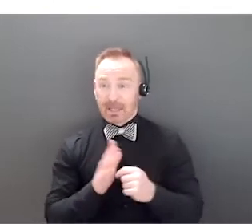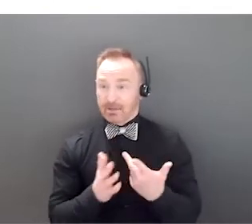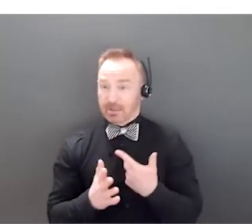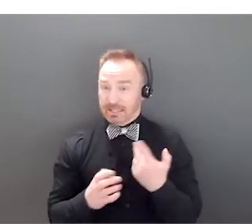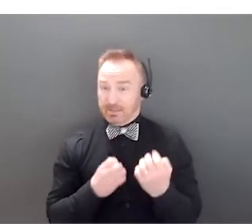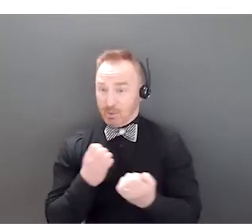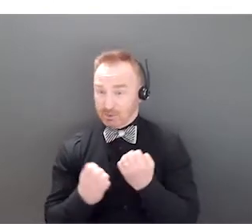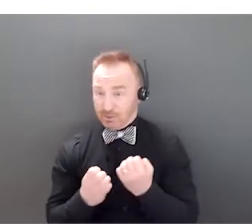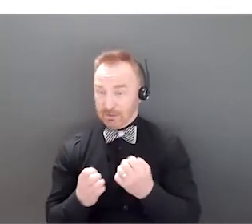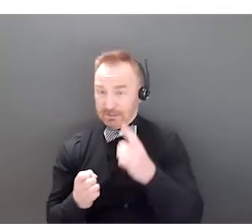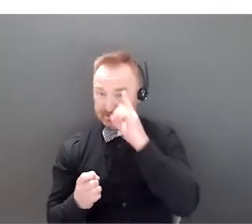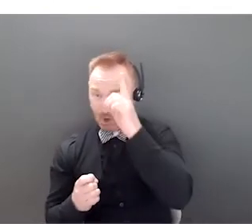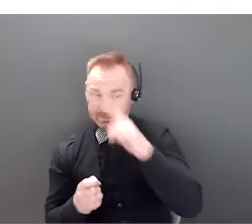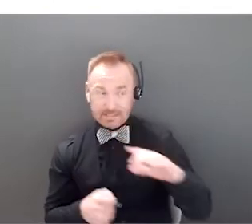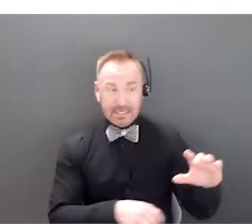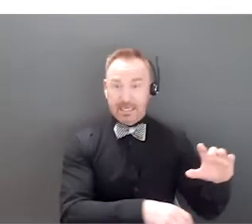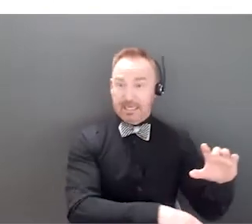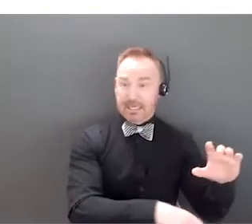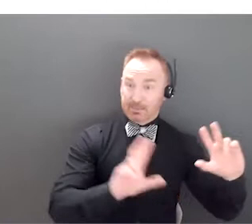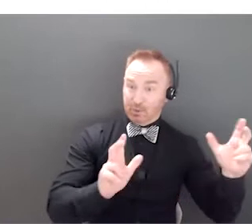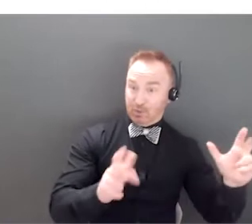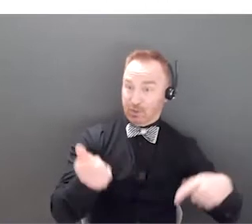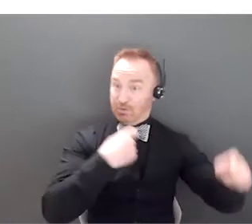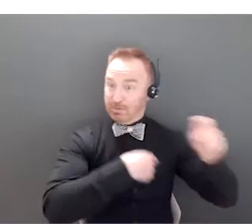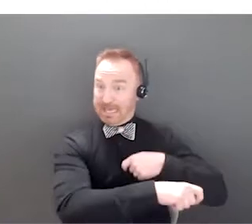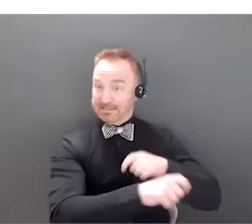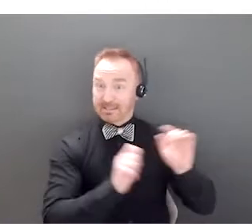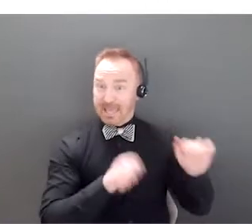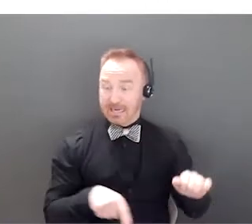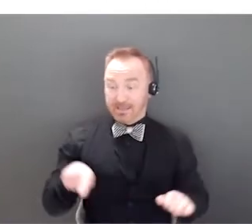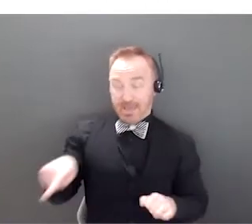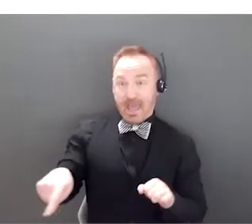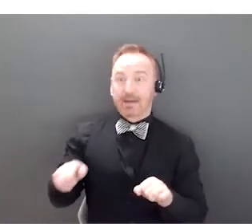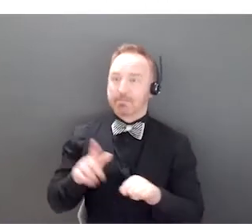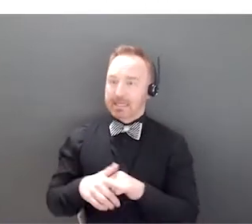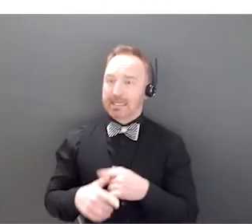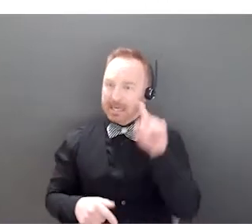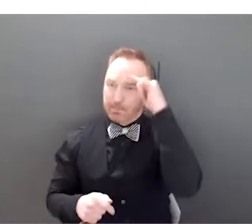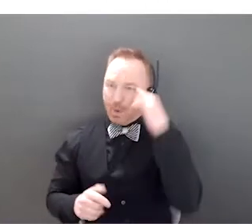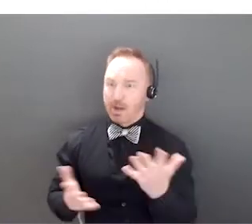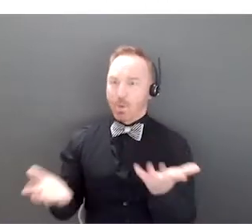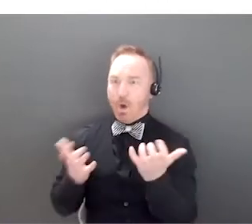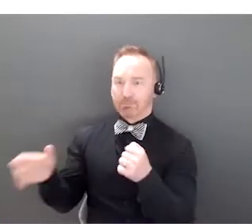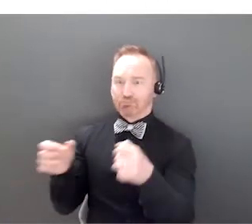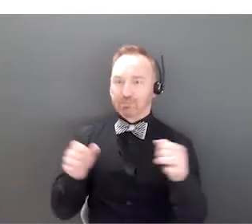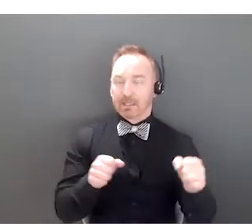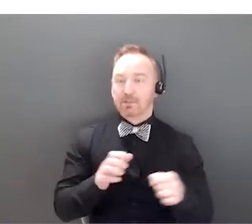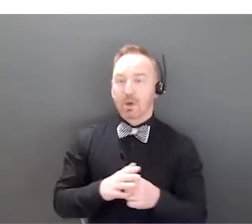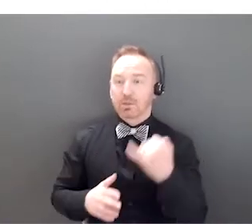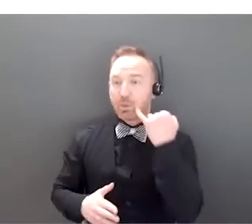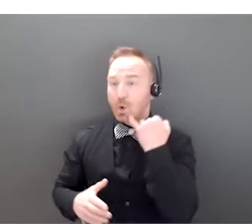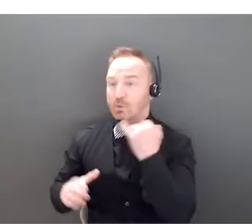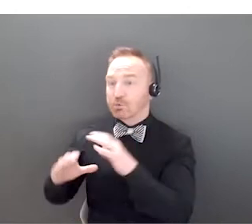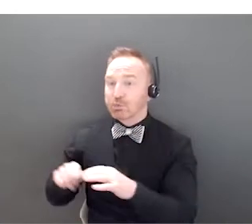replaced by a computer at this time, could be in high demand by employers. This could be beneficial for workers from diverse groups who may have different